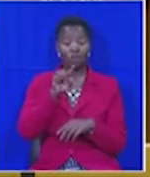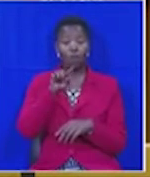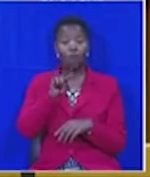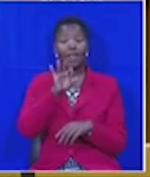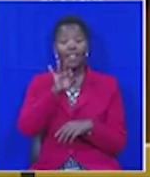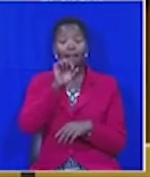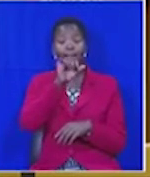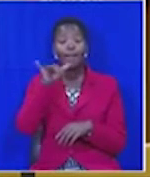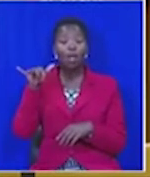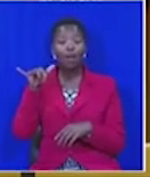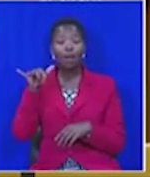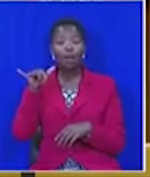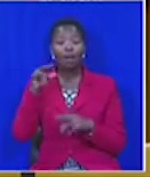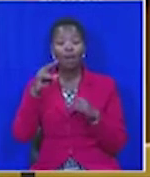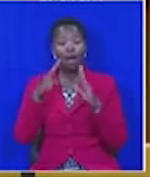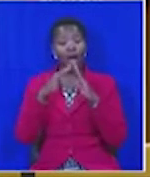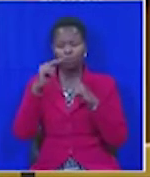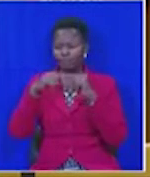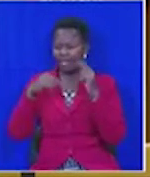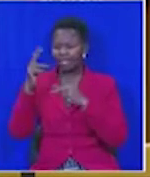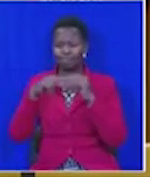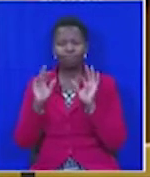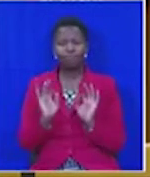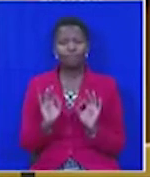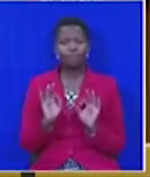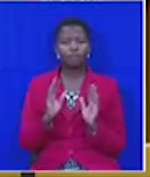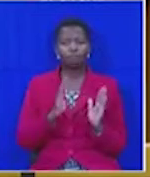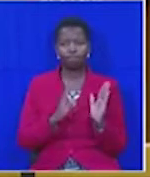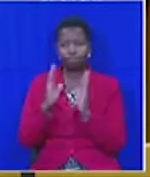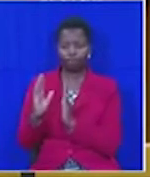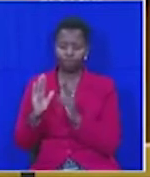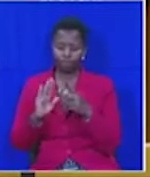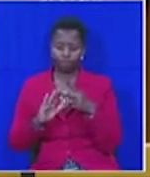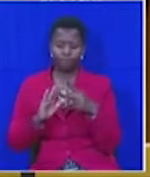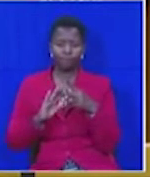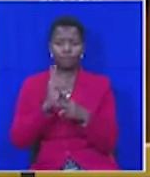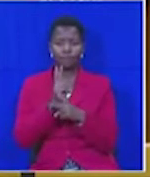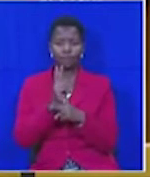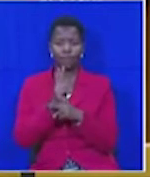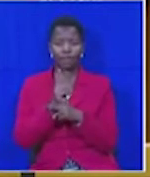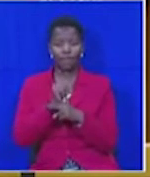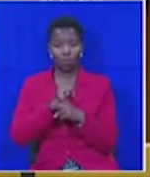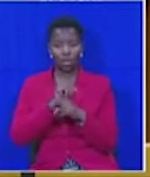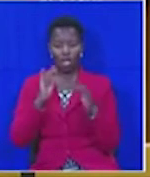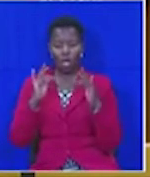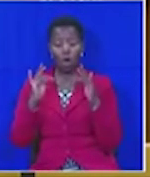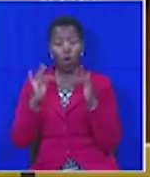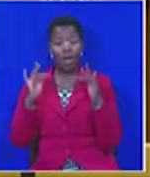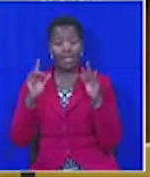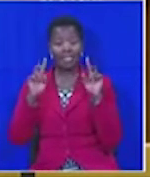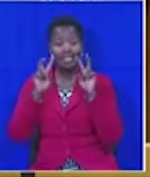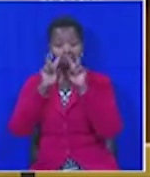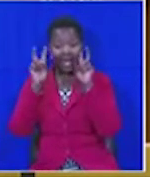4.3 million houses. We were also able to electrify more than 20